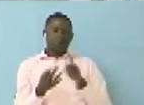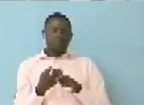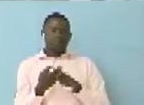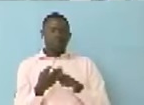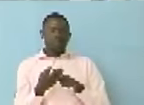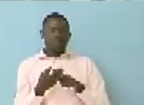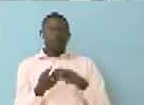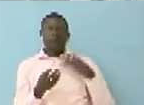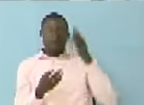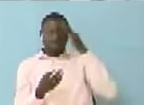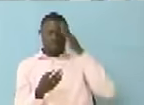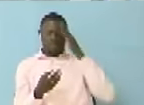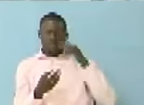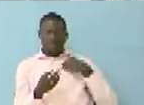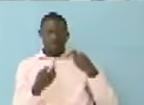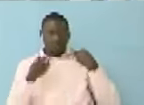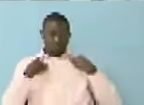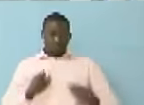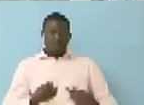the Jungula uniform.